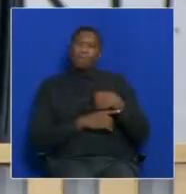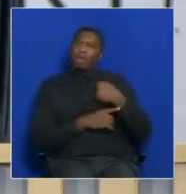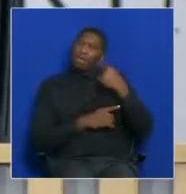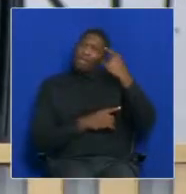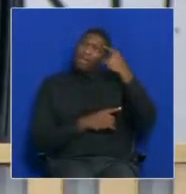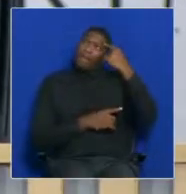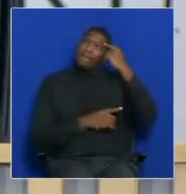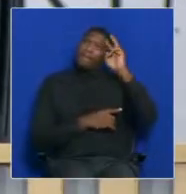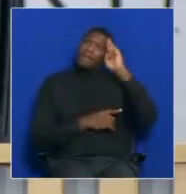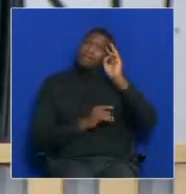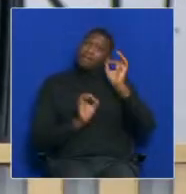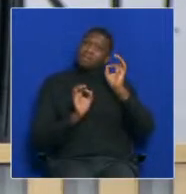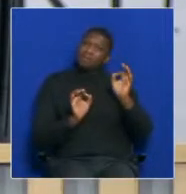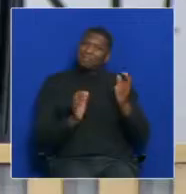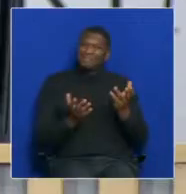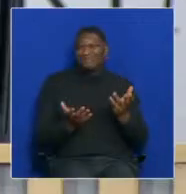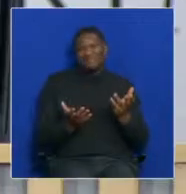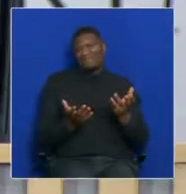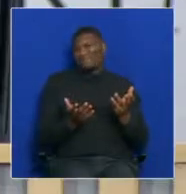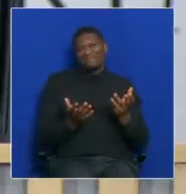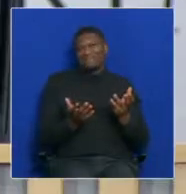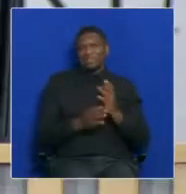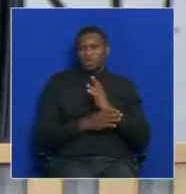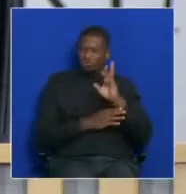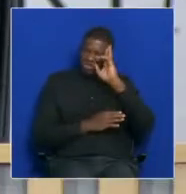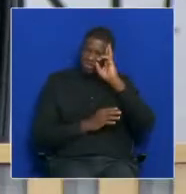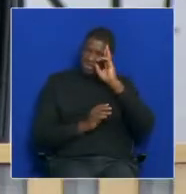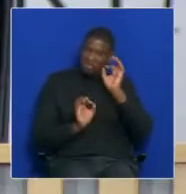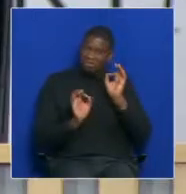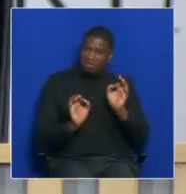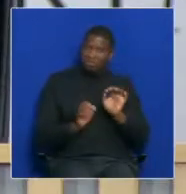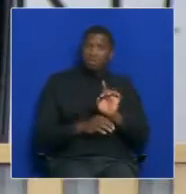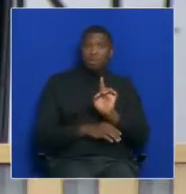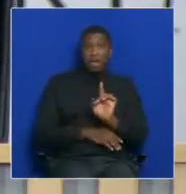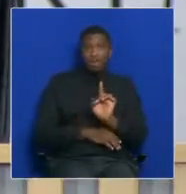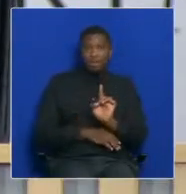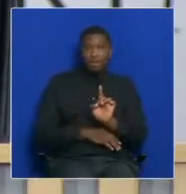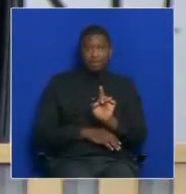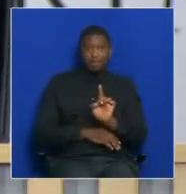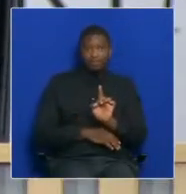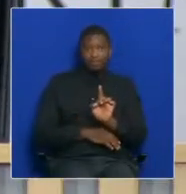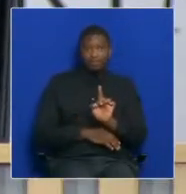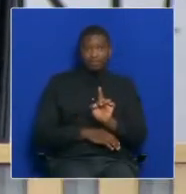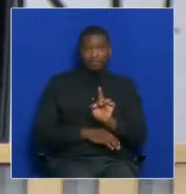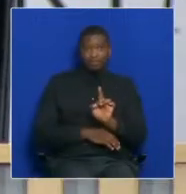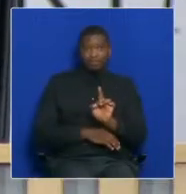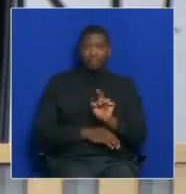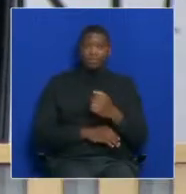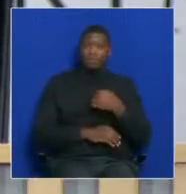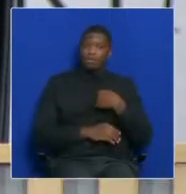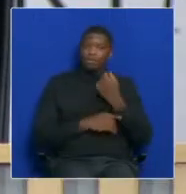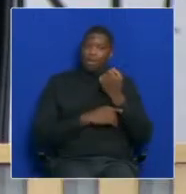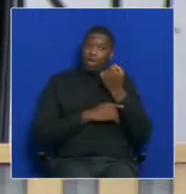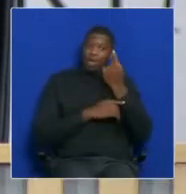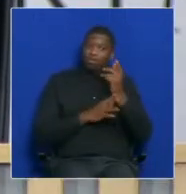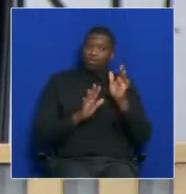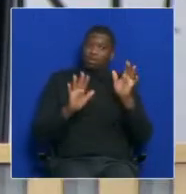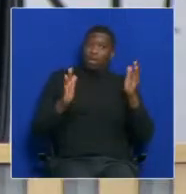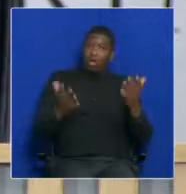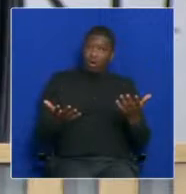there were exceptions, but can you? My understanding of the architecture